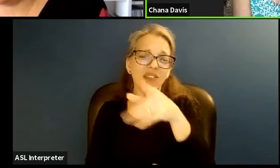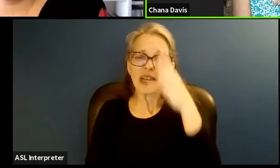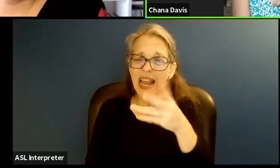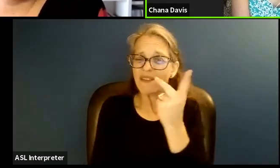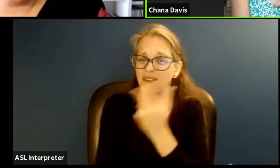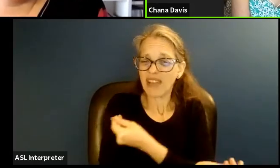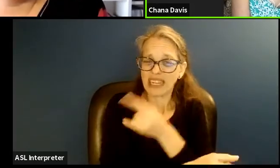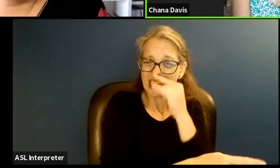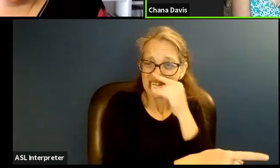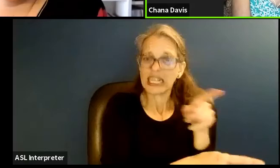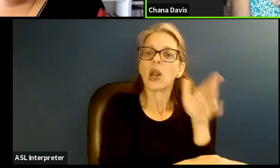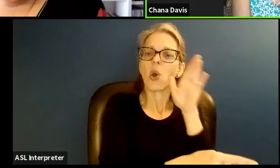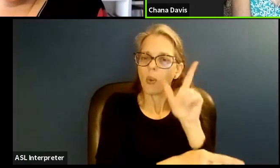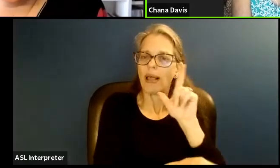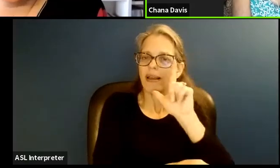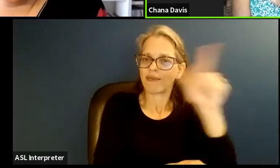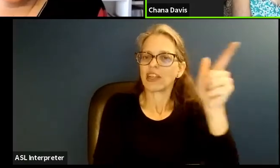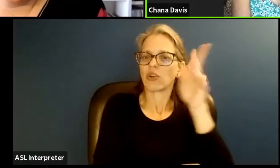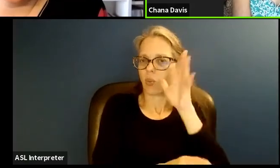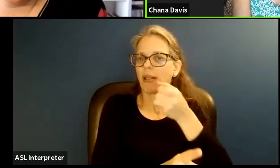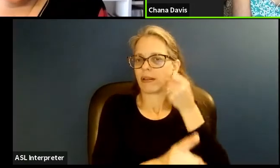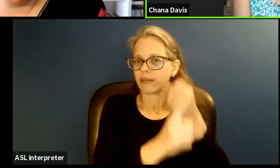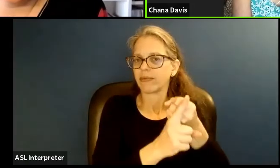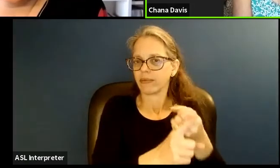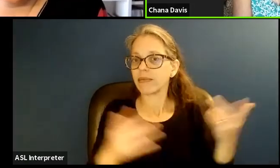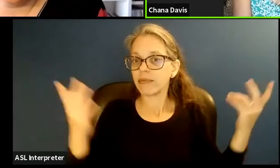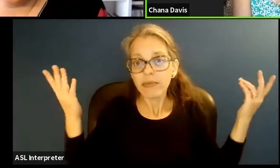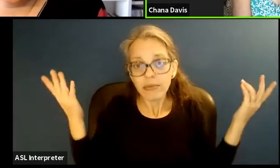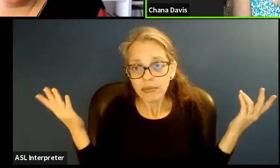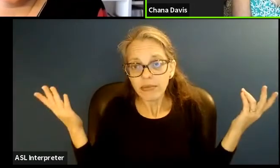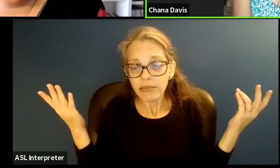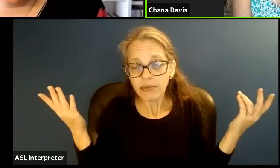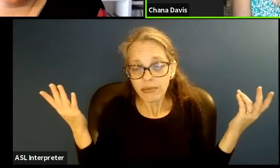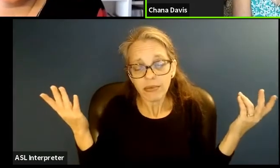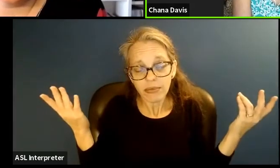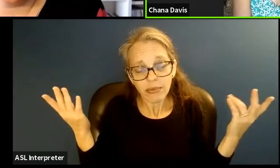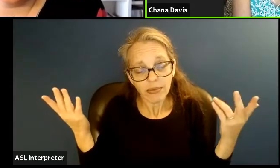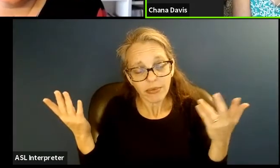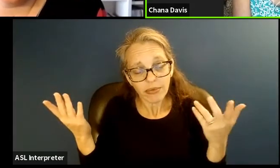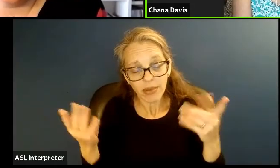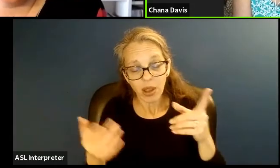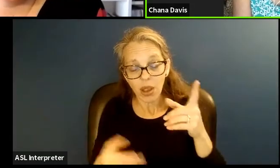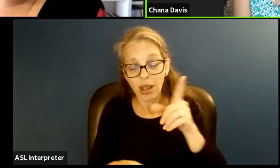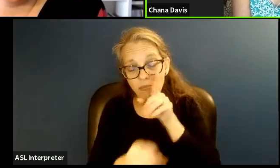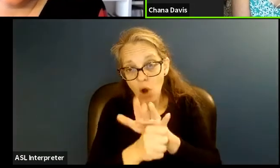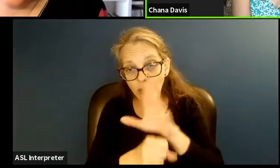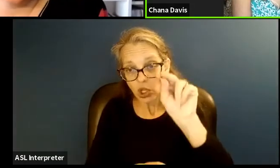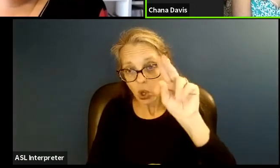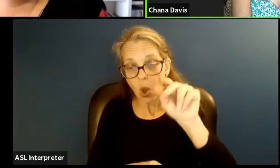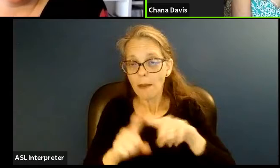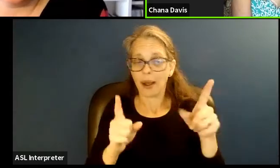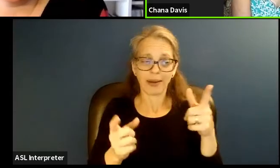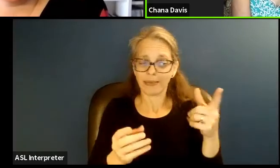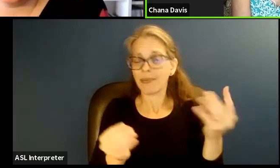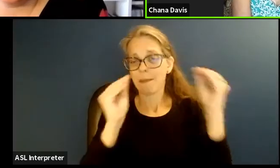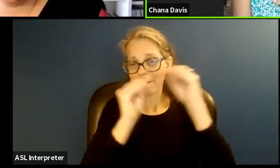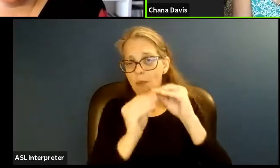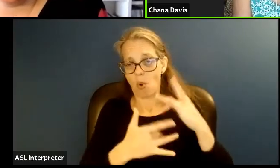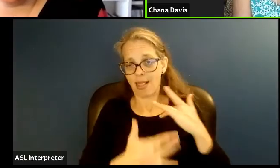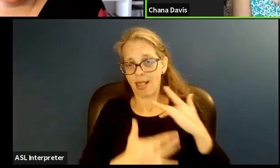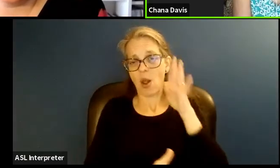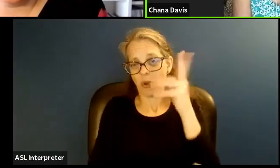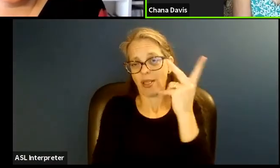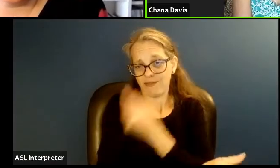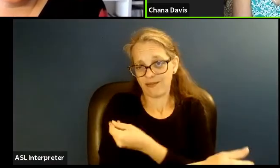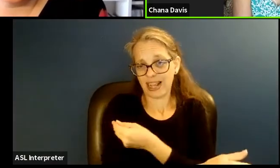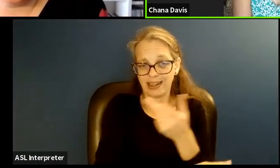they will eventually get it. I mean, not saying 100%, but odds are pretty high. They will eventually encounter it if they never get vaccinated. And